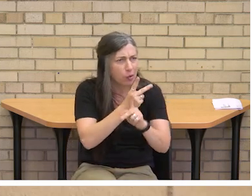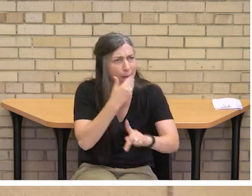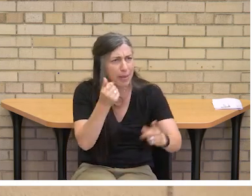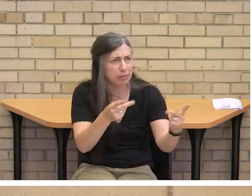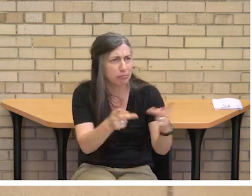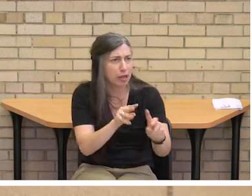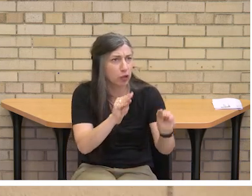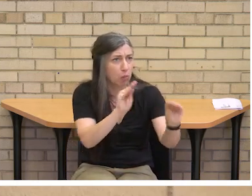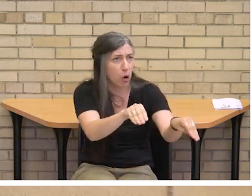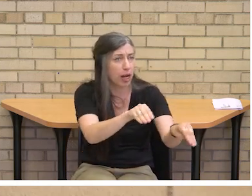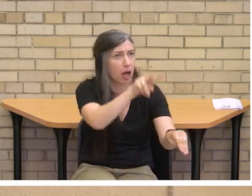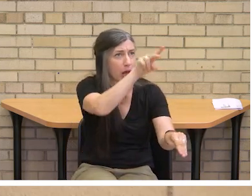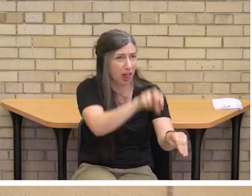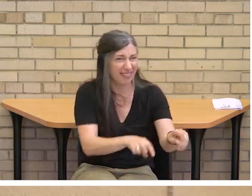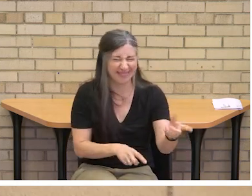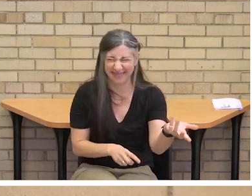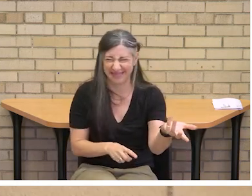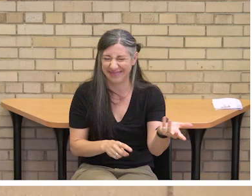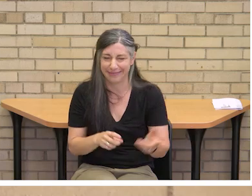know that the hillside